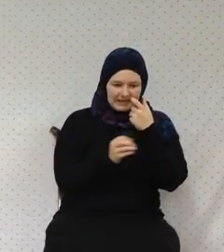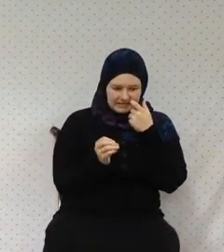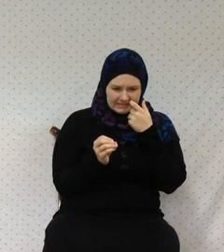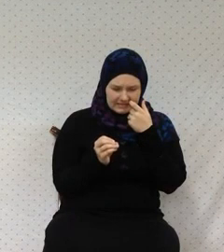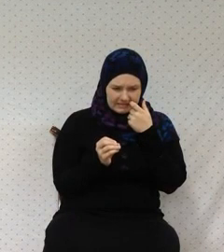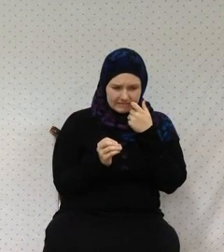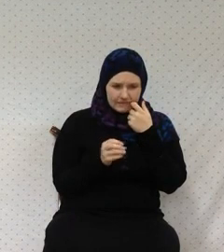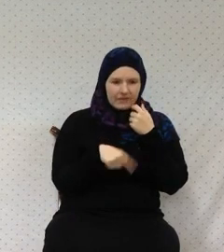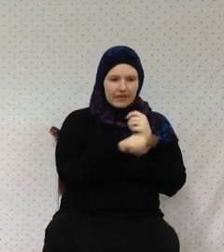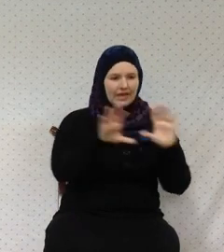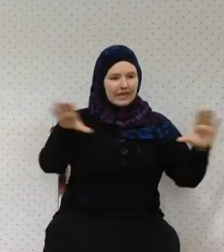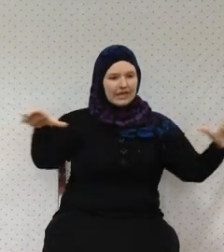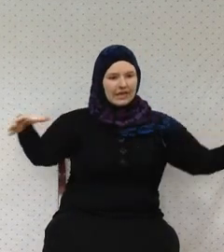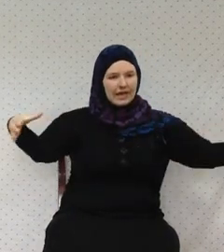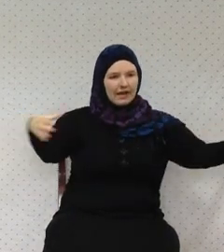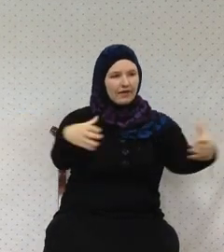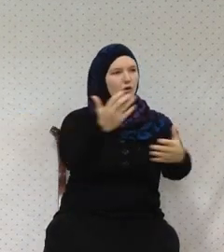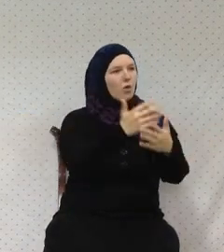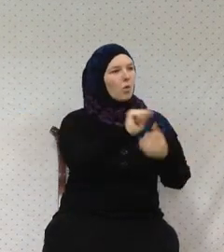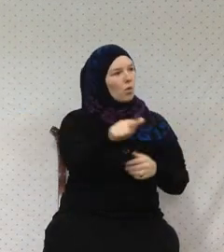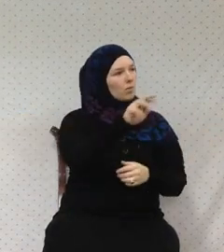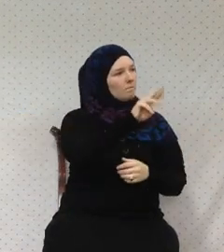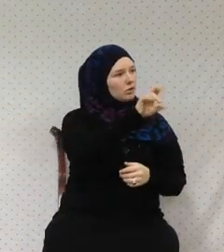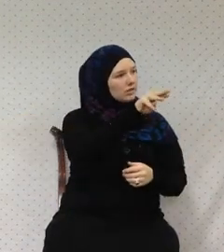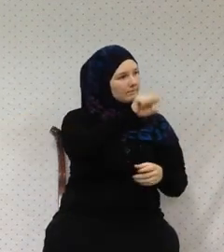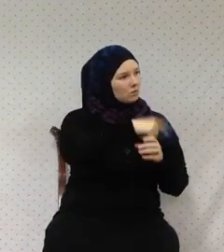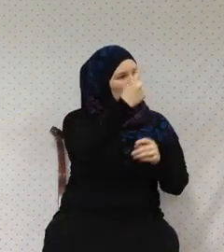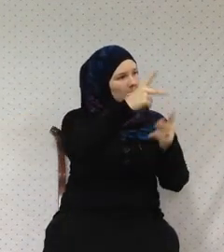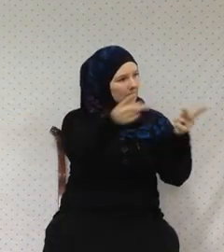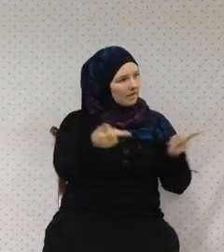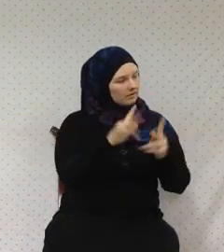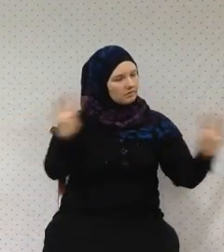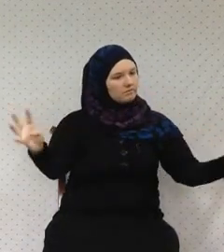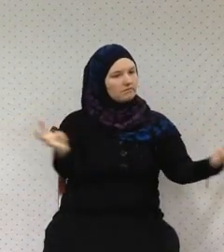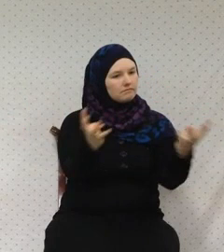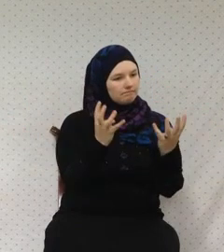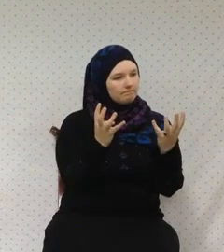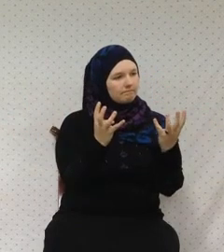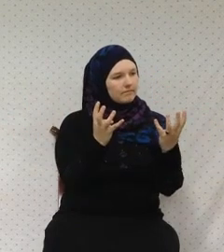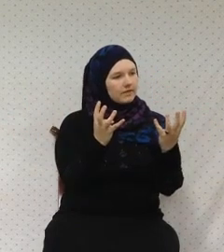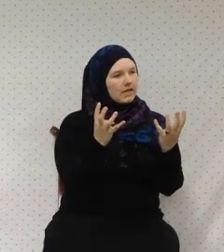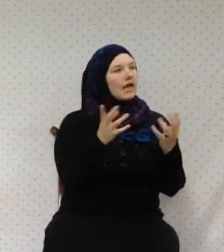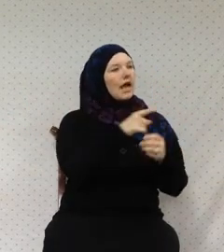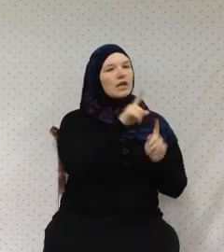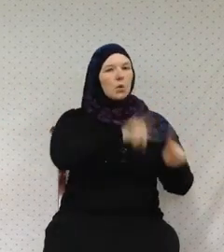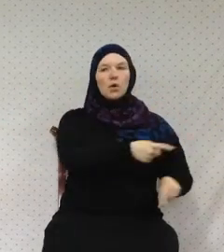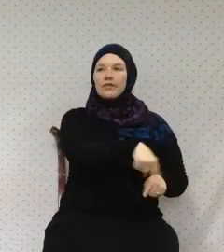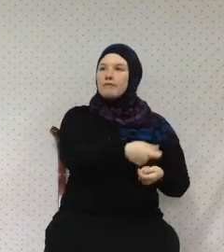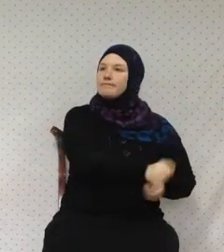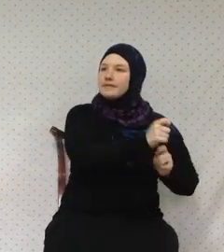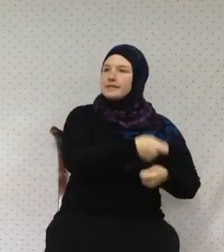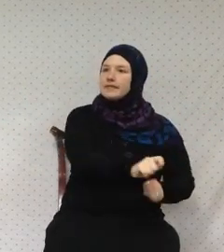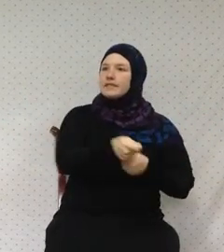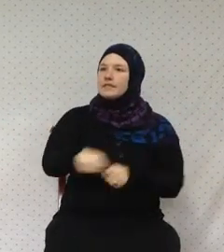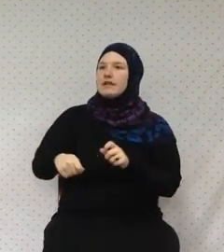and he gathered them all in one place and he ordered his soldiers to dig the ditches